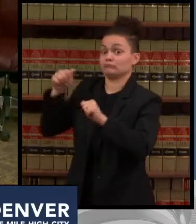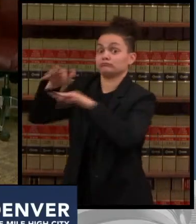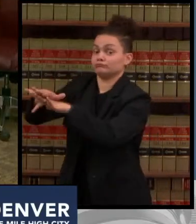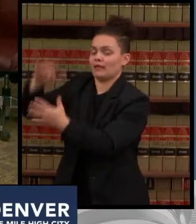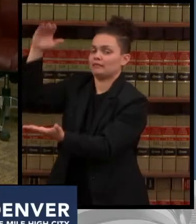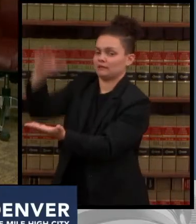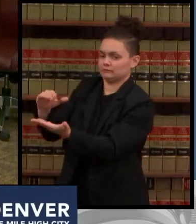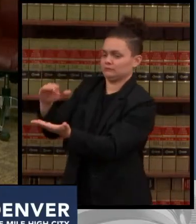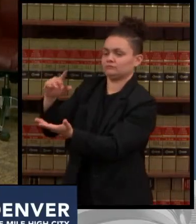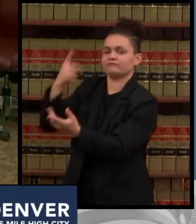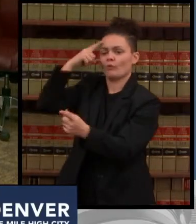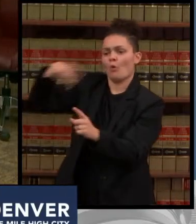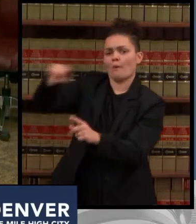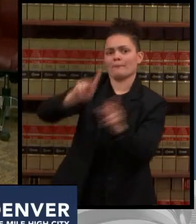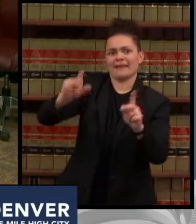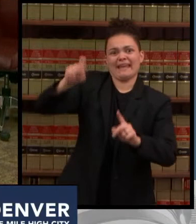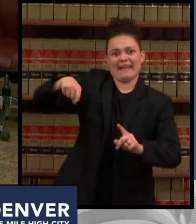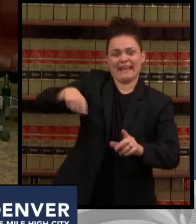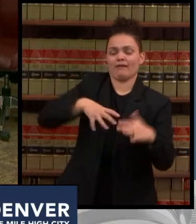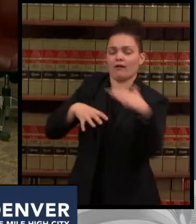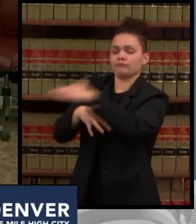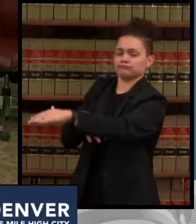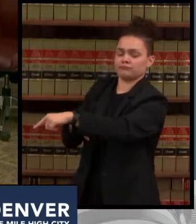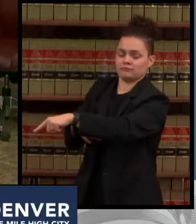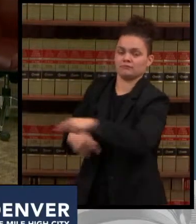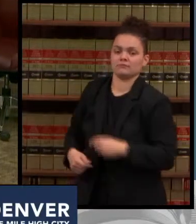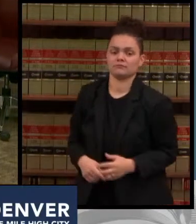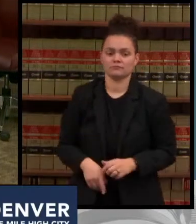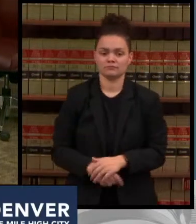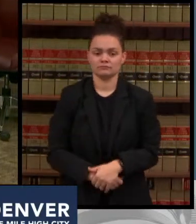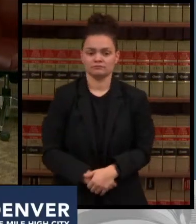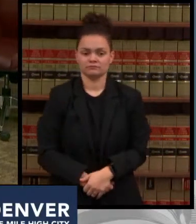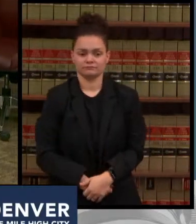All right, next up, we have Rebecca with Colorado Public Radio.